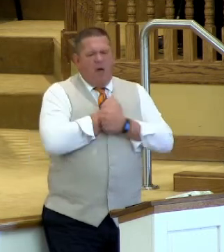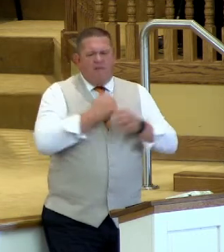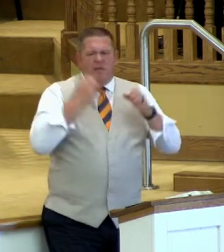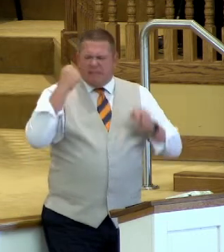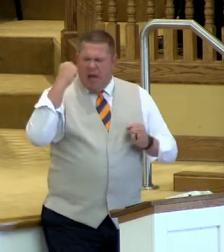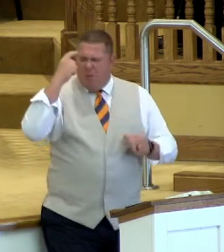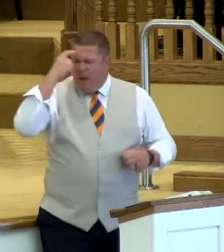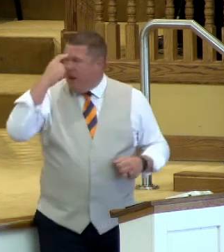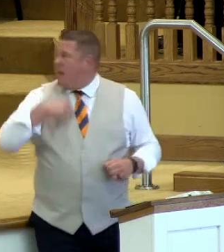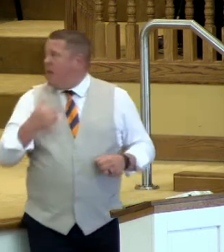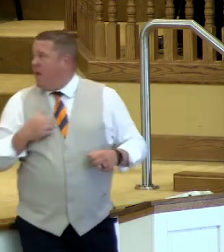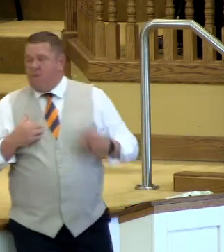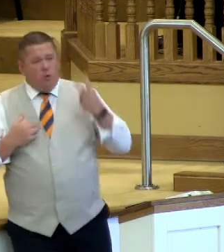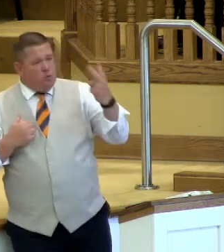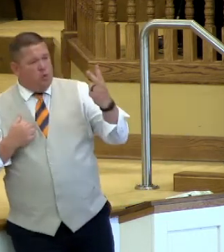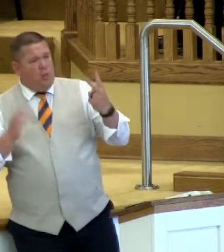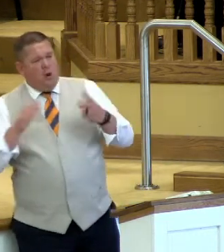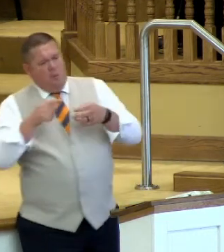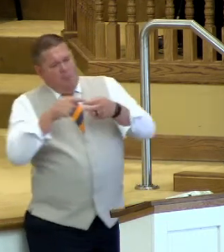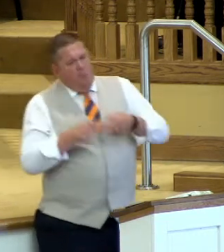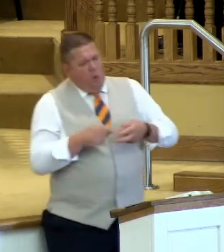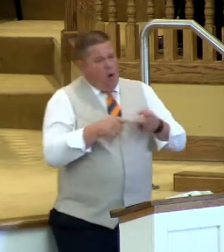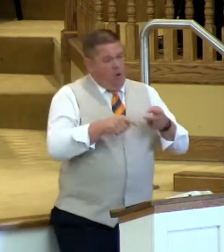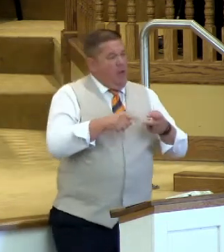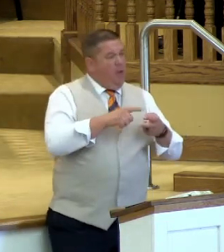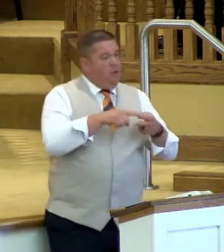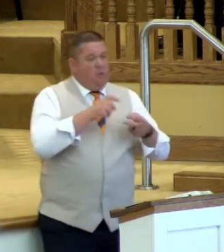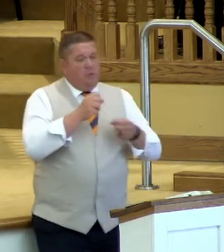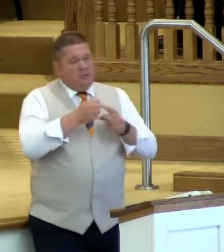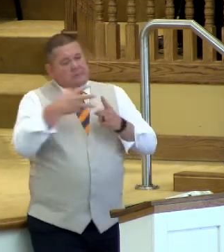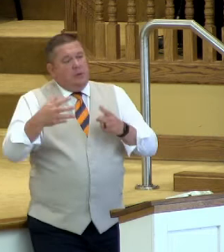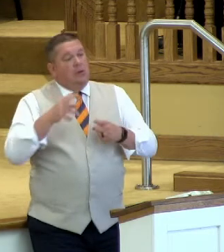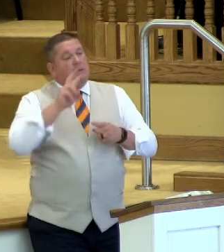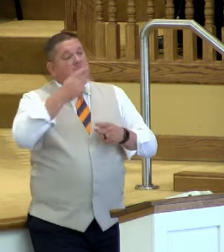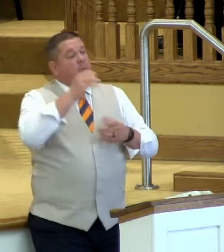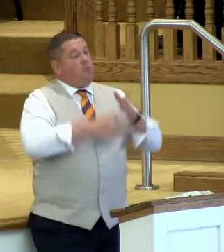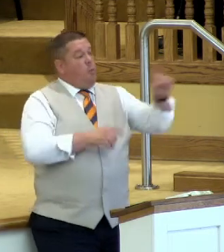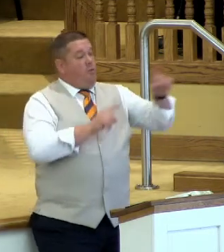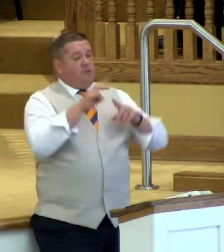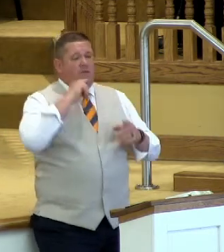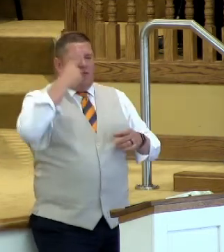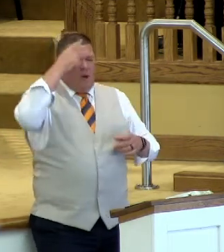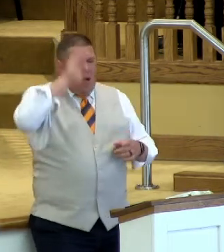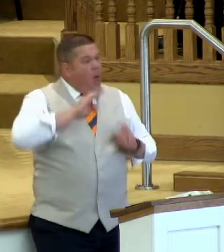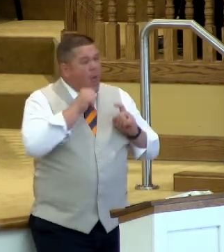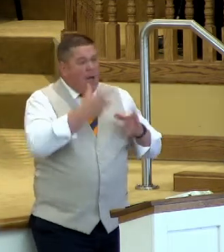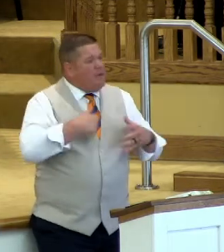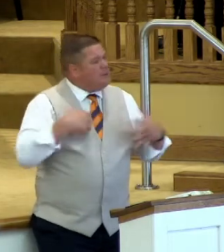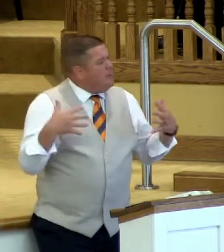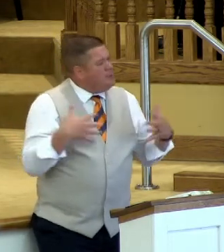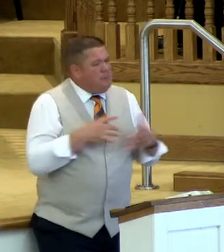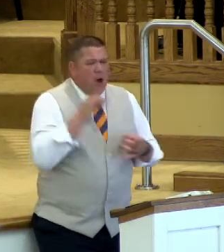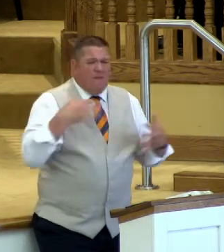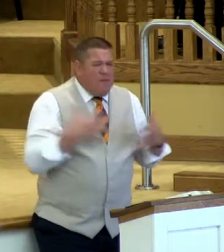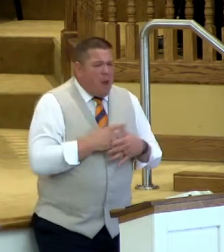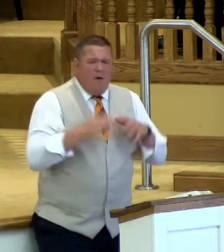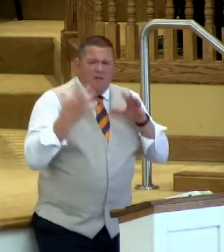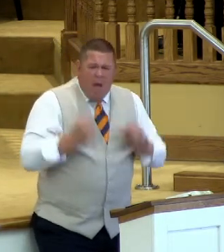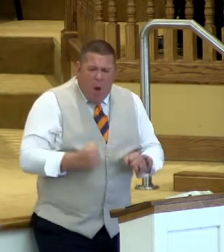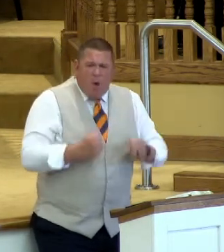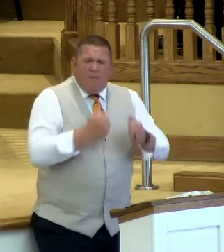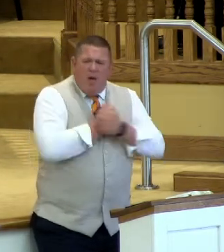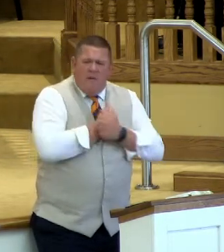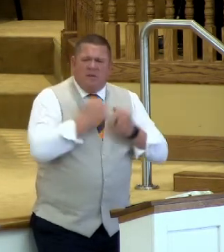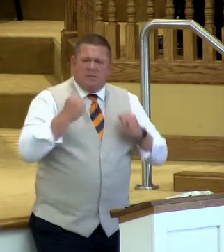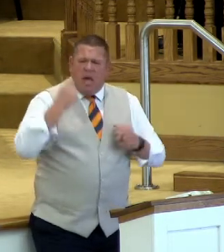and of a sound mind. I have two little sub-points under this point, but in 2 Timothy 1:7, let me read it again. It says, for God hath not given us a spirit of fear, but of